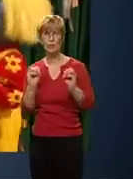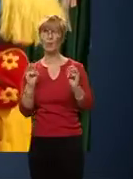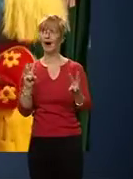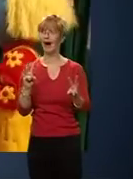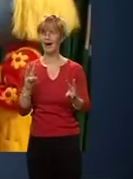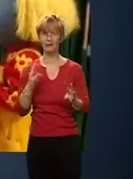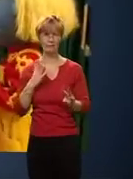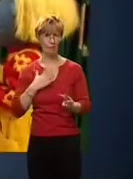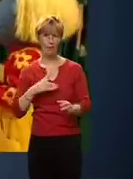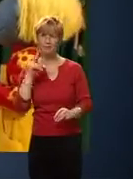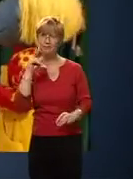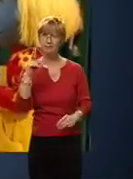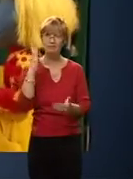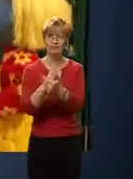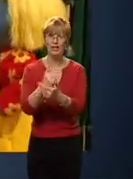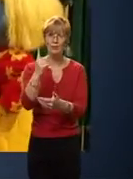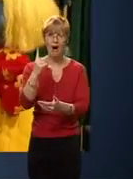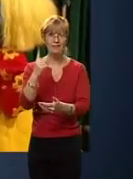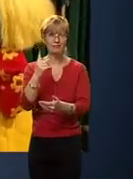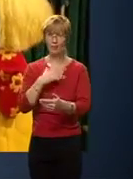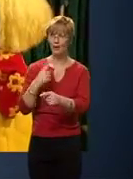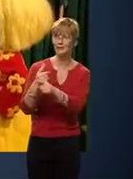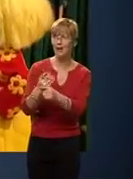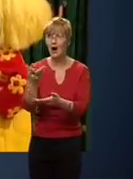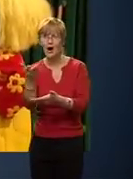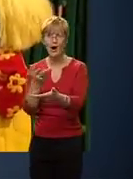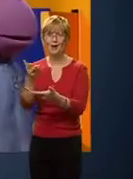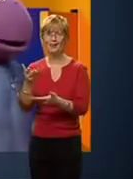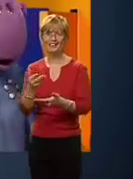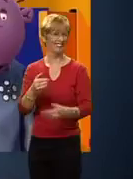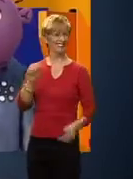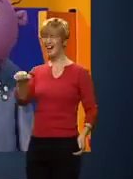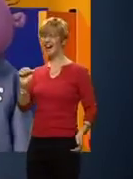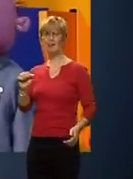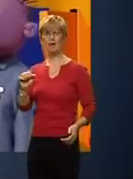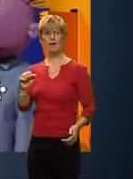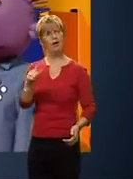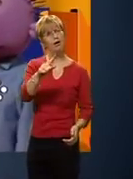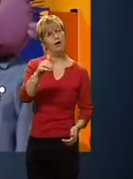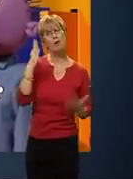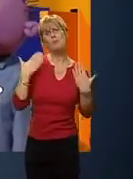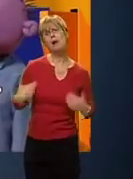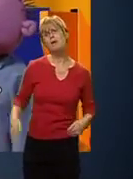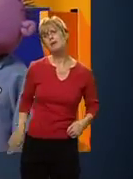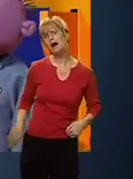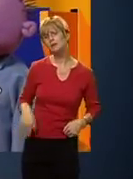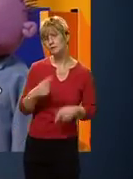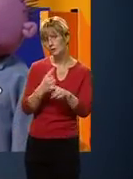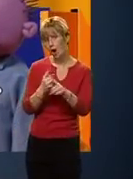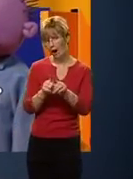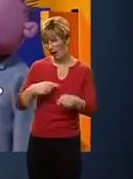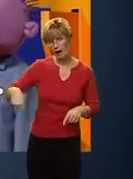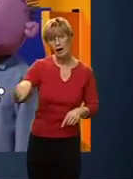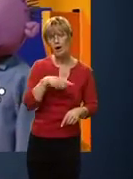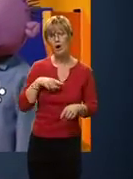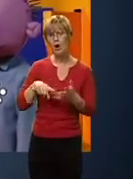Wouldn't it be great to meet one, to talk to one? Yeah, but do they talk like other people, or do